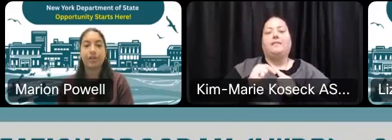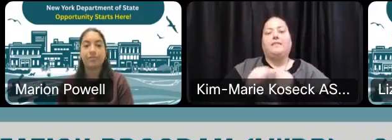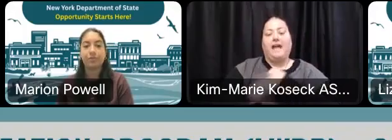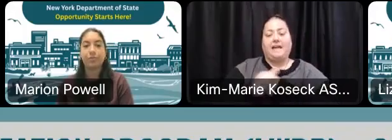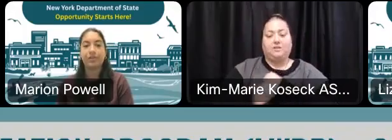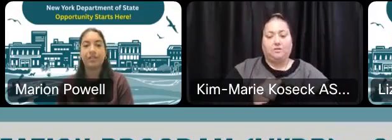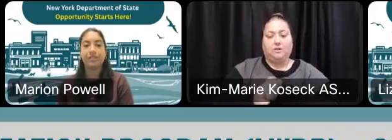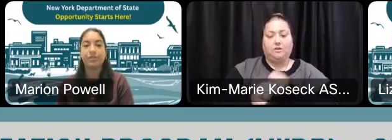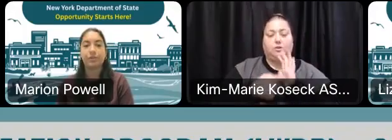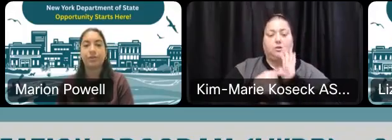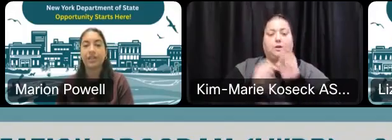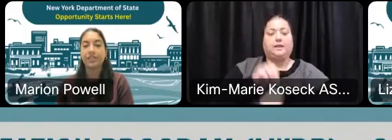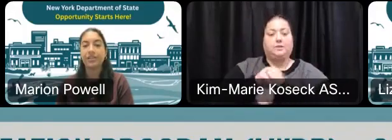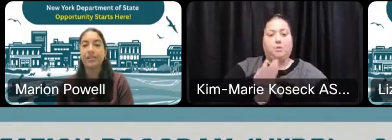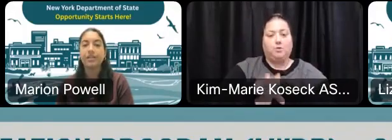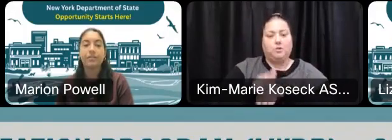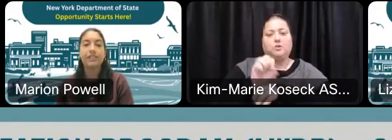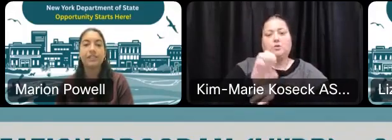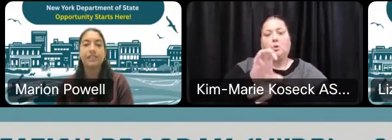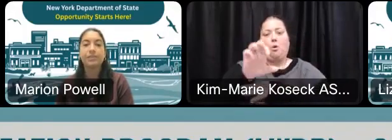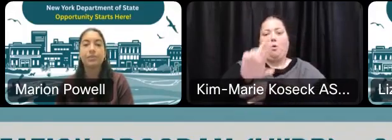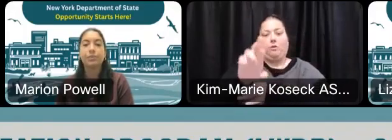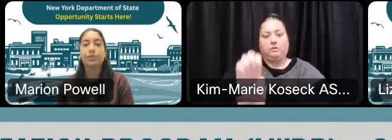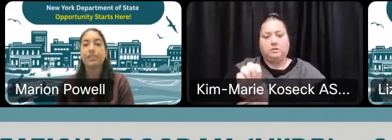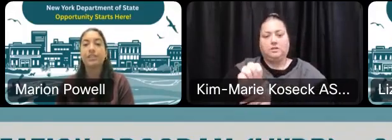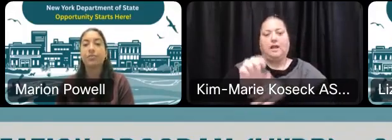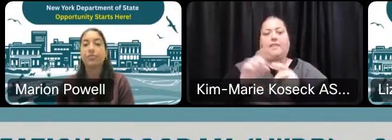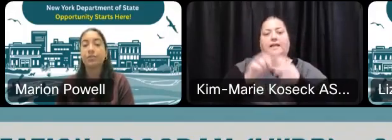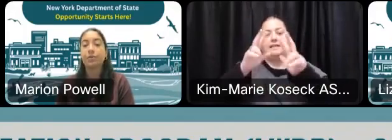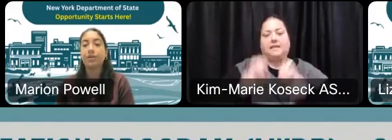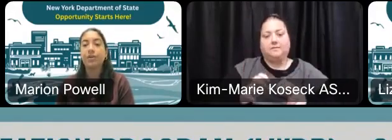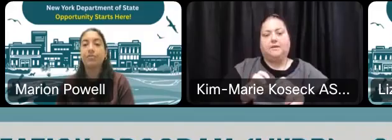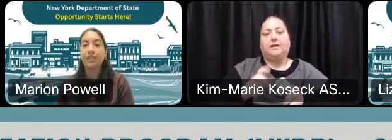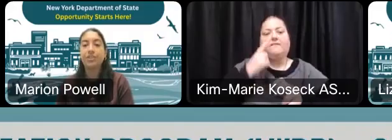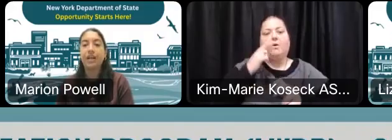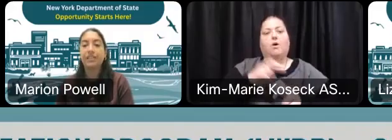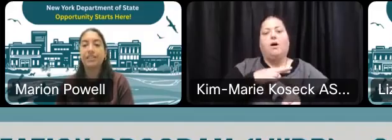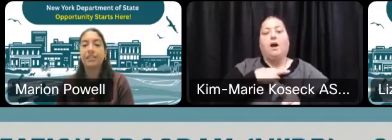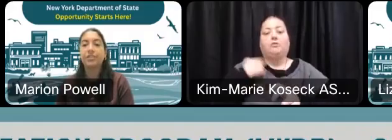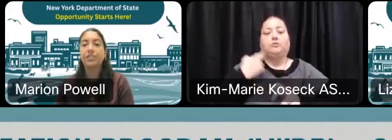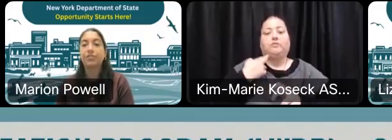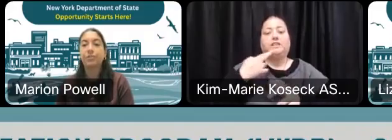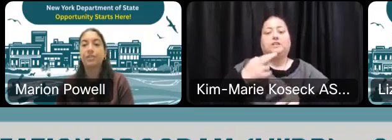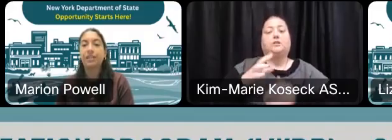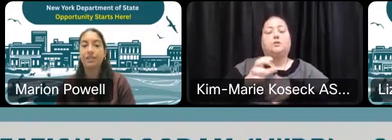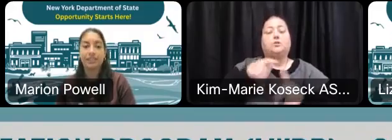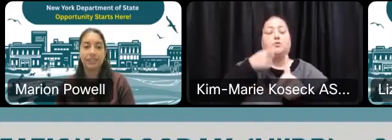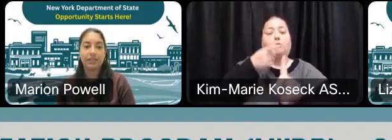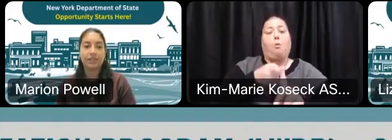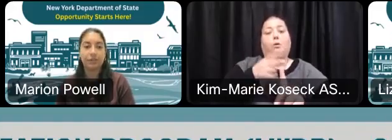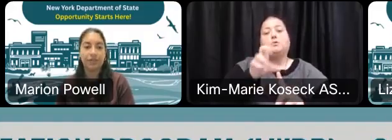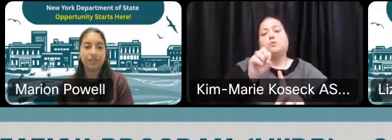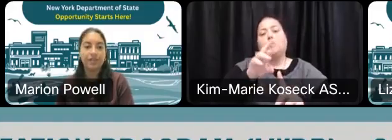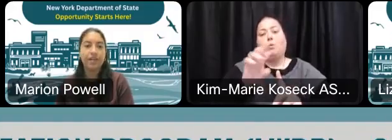and vulnerability scores are entered, the risk assessment tool produces a risk score for each asset using the formula that you can see